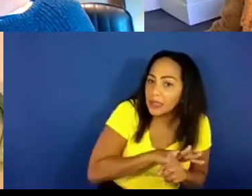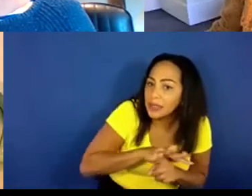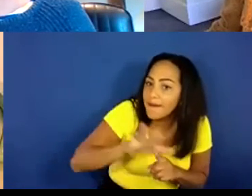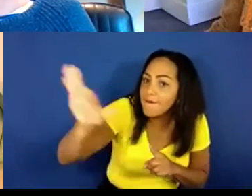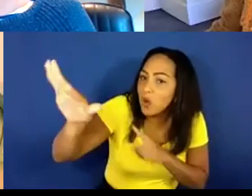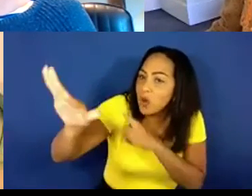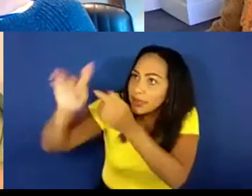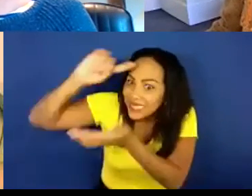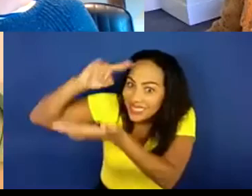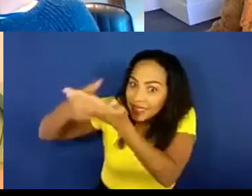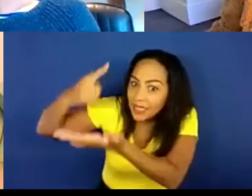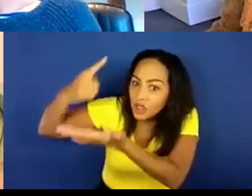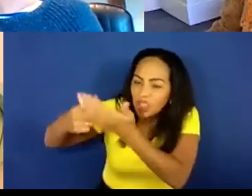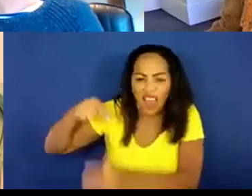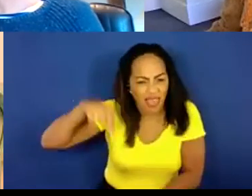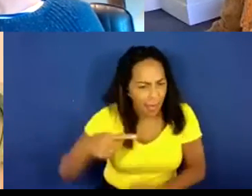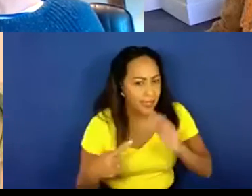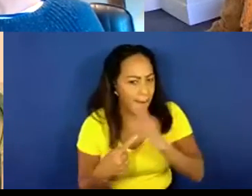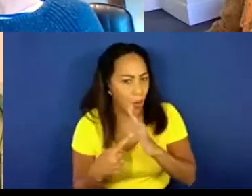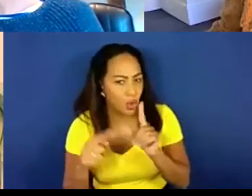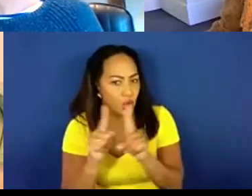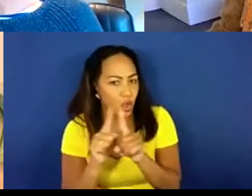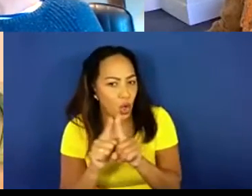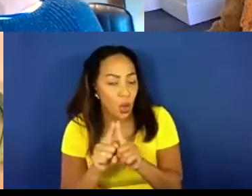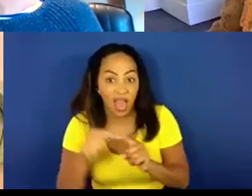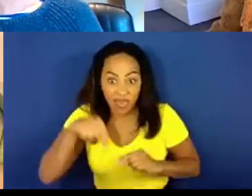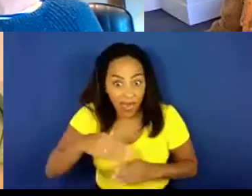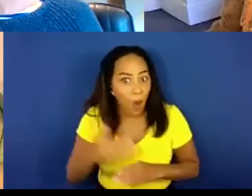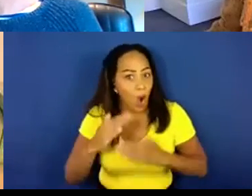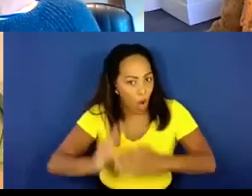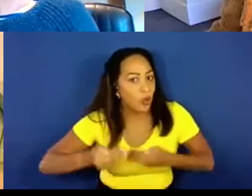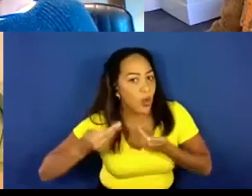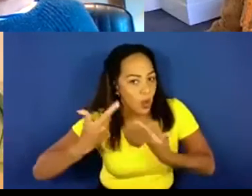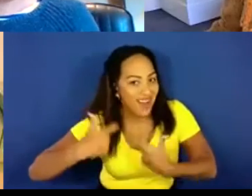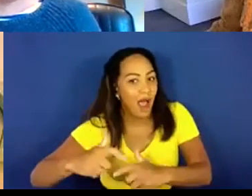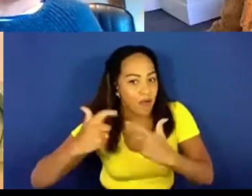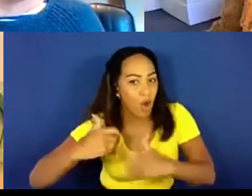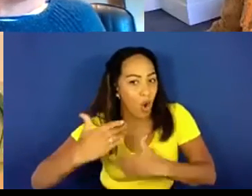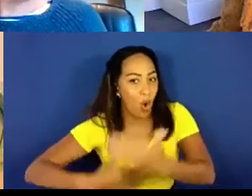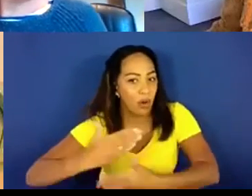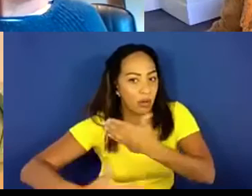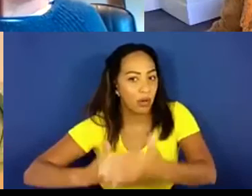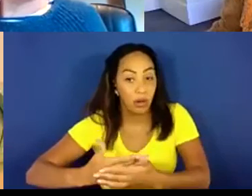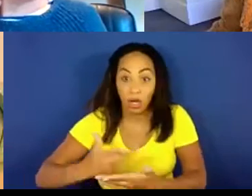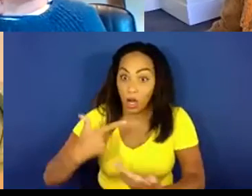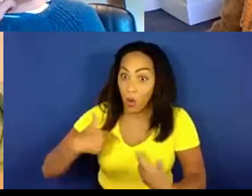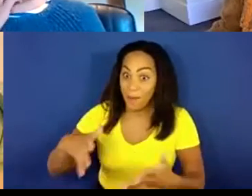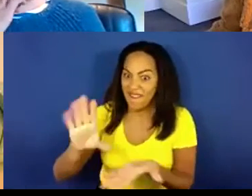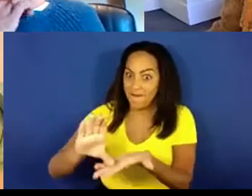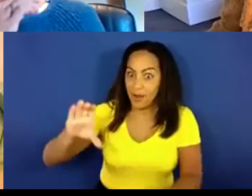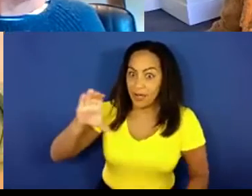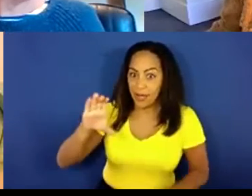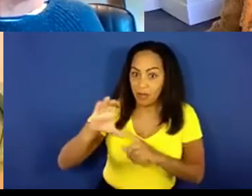well. And we are taking that work forward as we with our new work, because we've been funded through the Impact Fund now to take some of this work